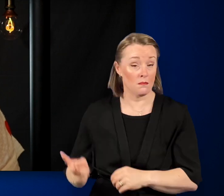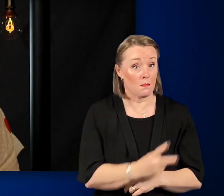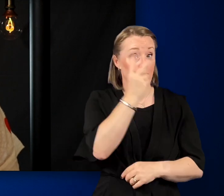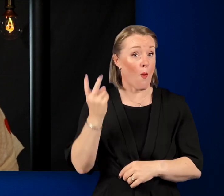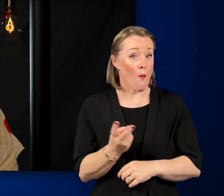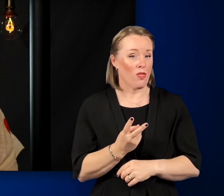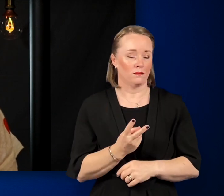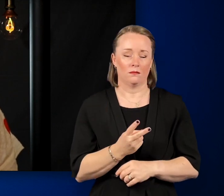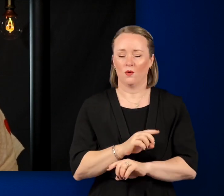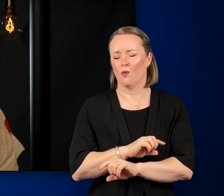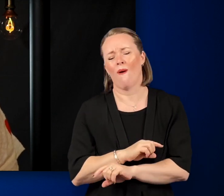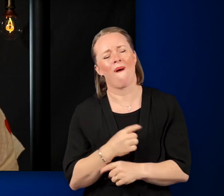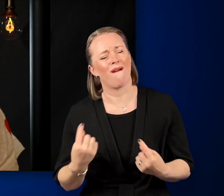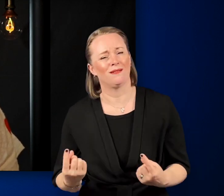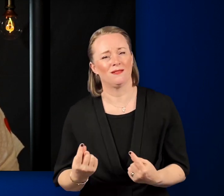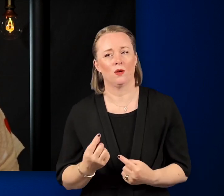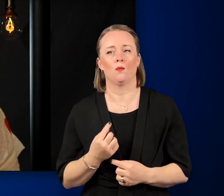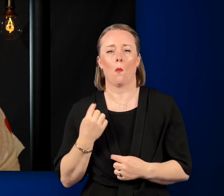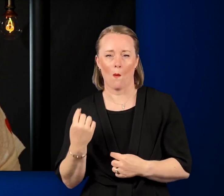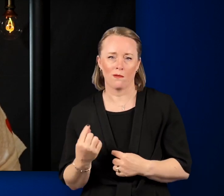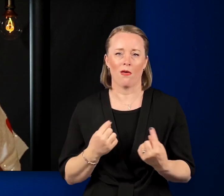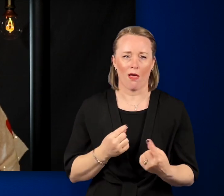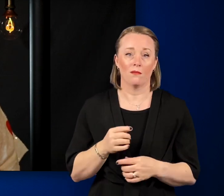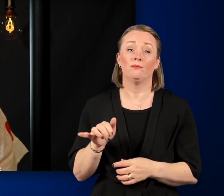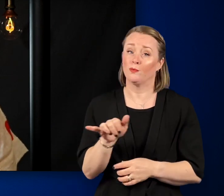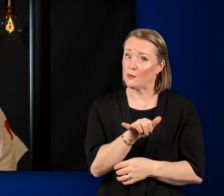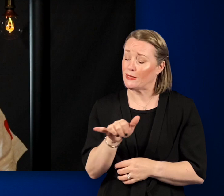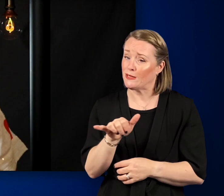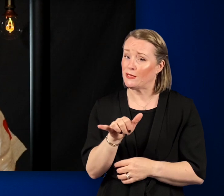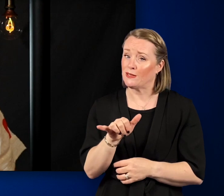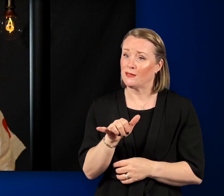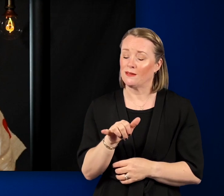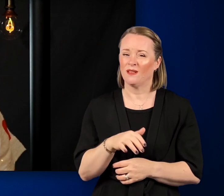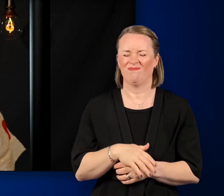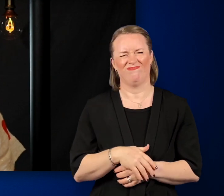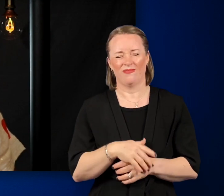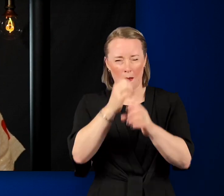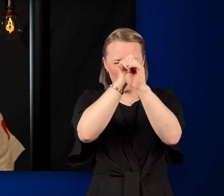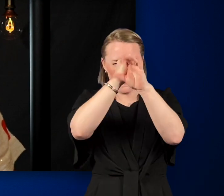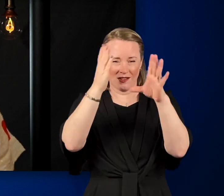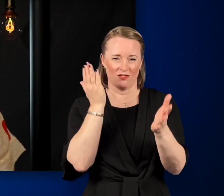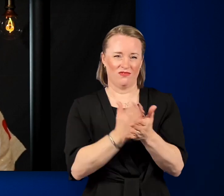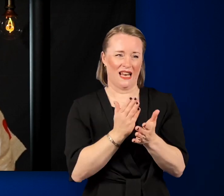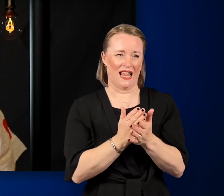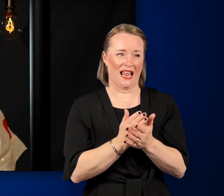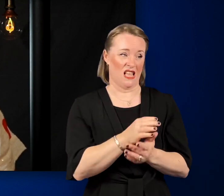no real choice. It's like the choice between finding a mouldy old Happy Meal from McDonald's on the floor and trying